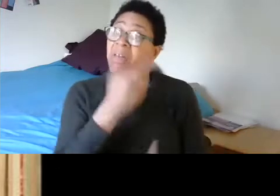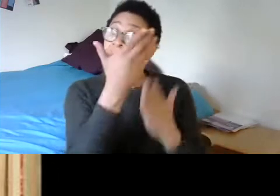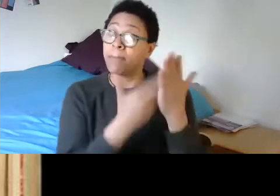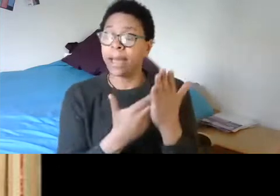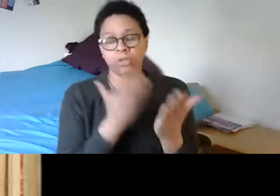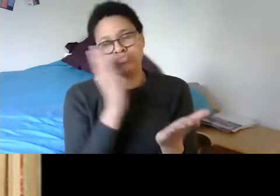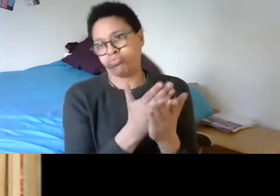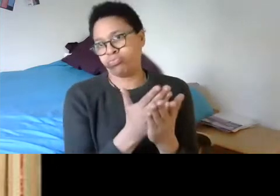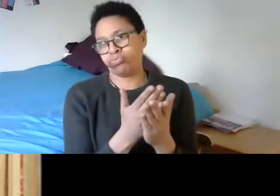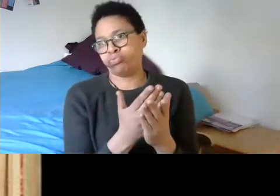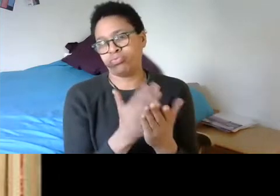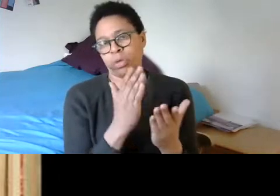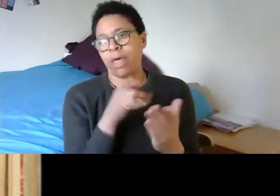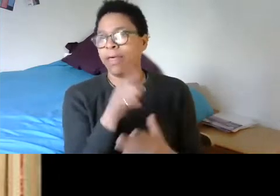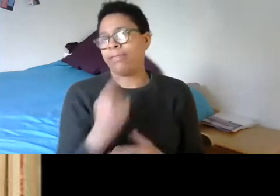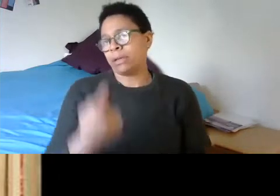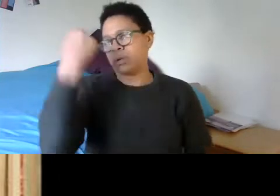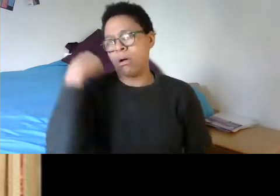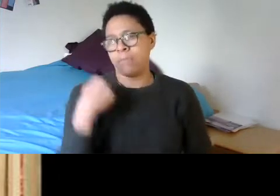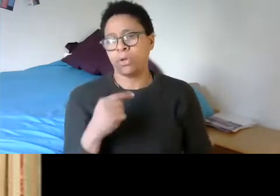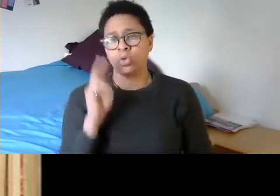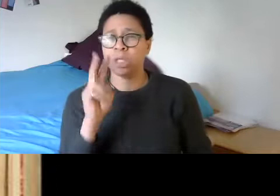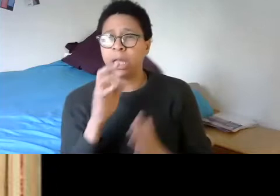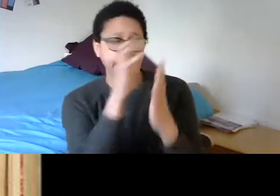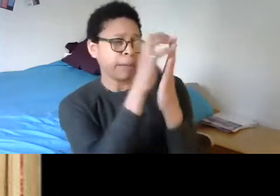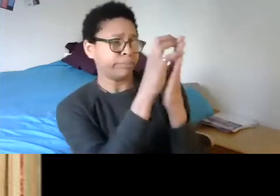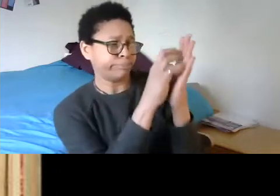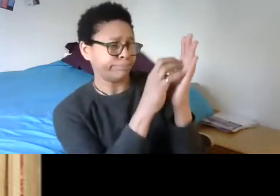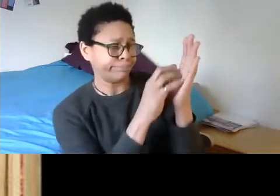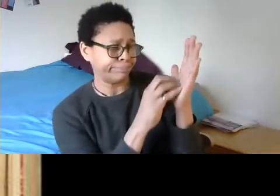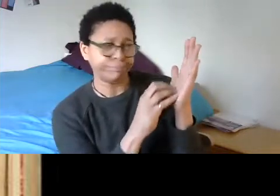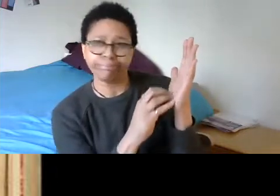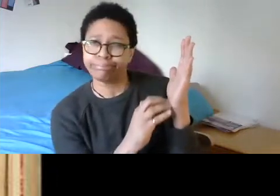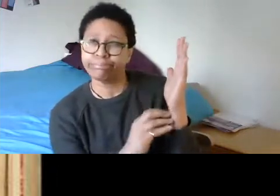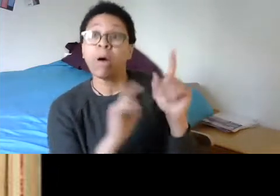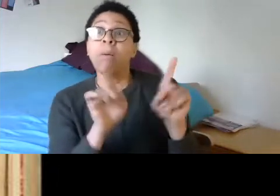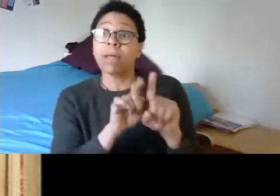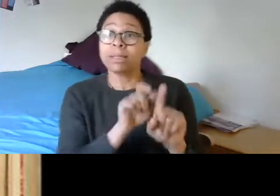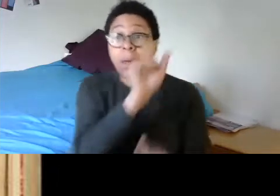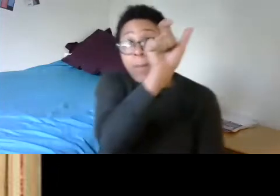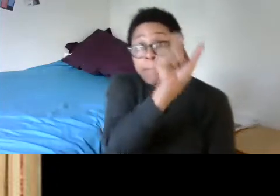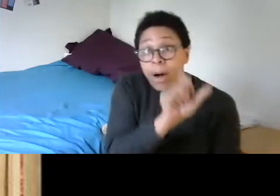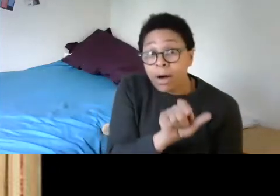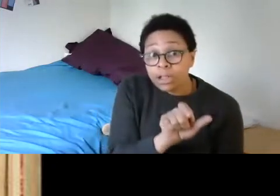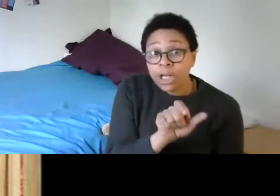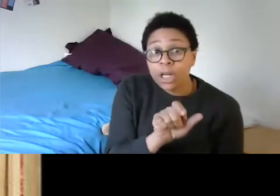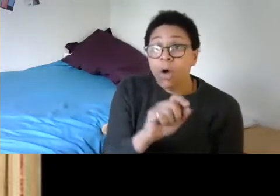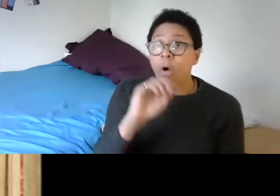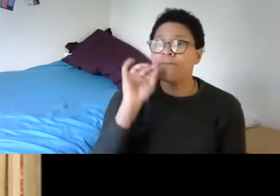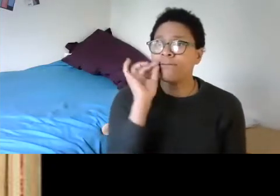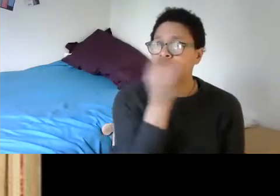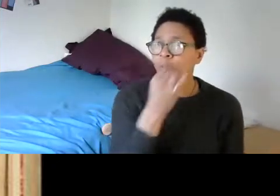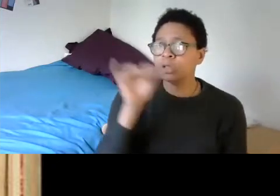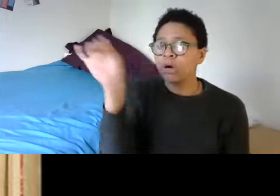period, consisting of a block of beautiful handwritten text, with margins hand-decorated with a colourful trailing floral design and a